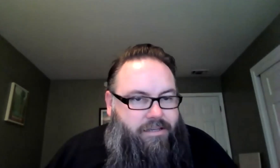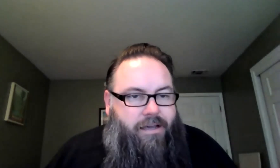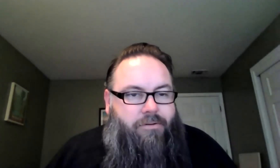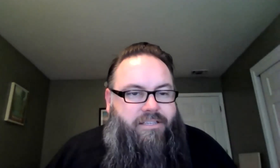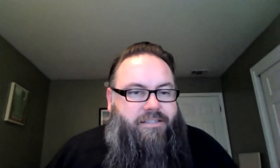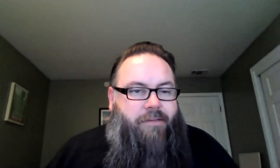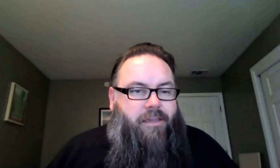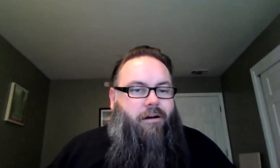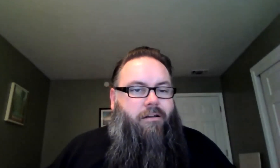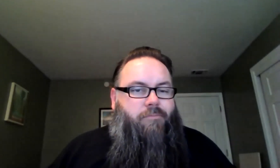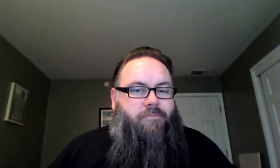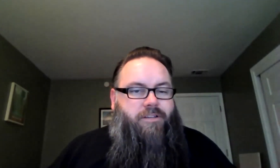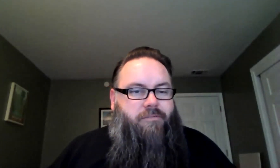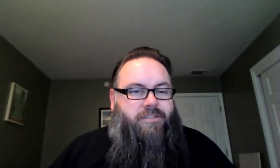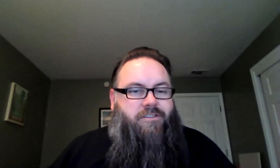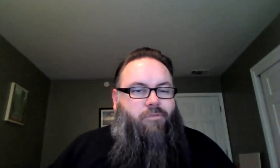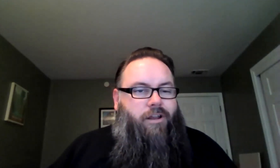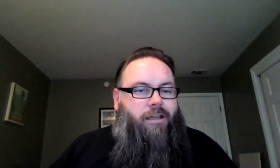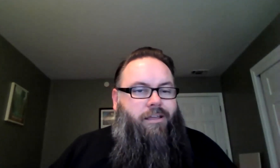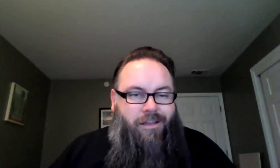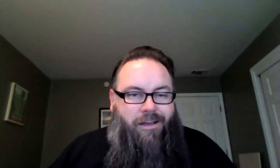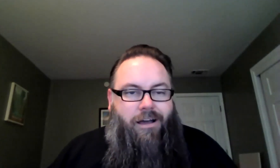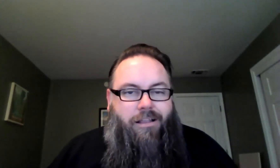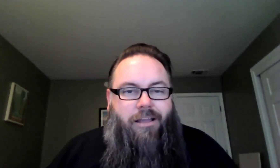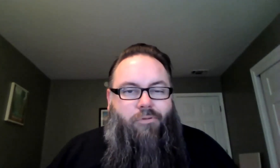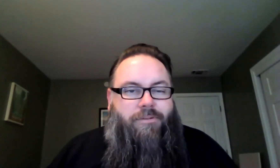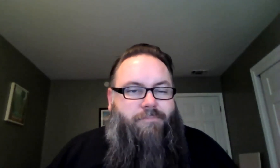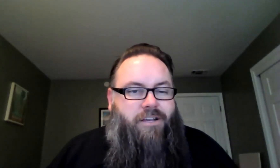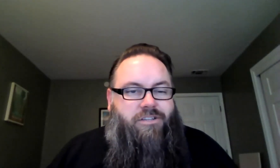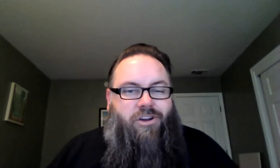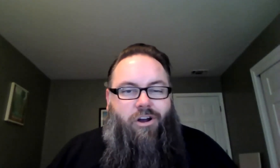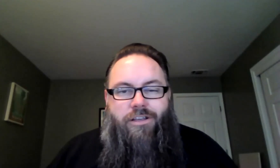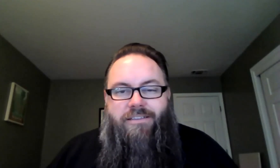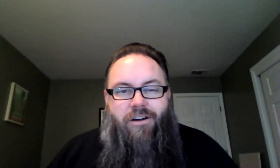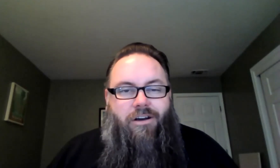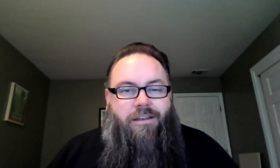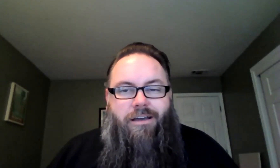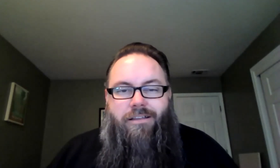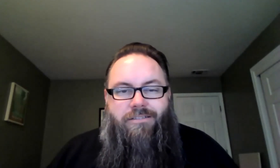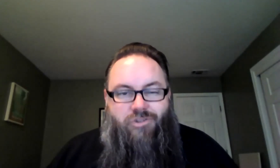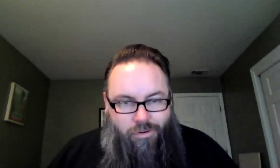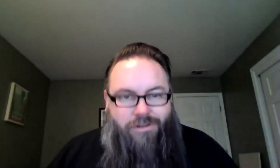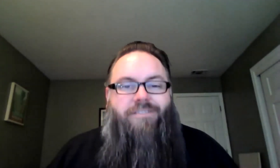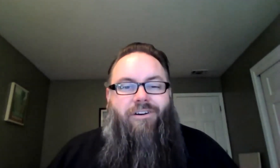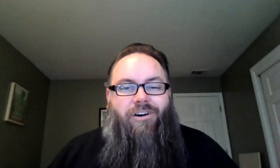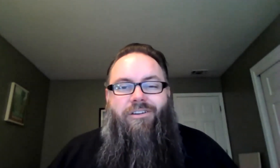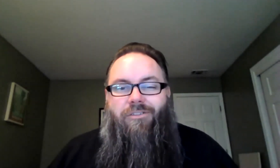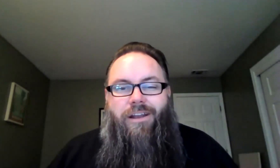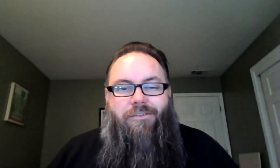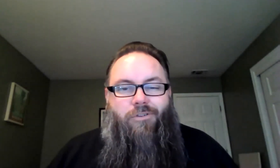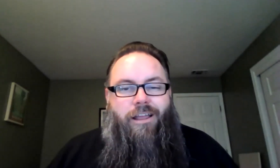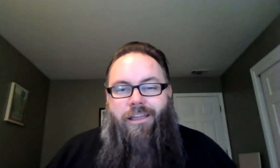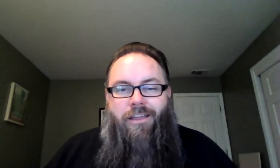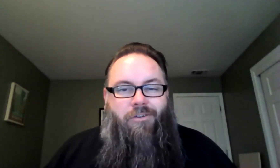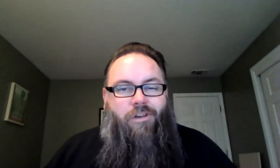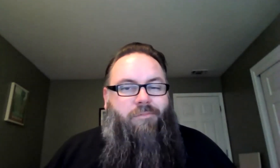Let's see. We see Damien on from Community Services. Good morning. Client Employment Specialist Carly is on. Jordan is on